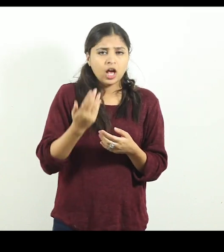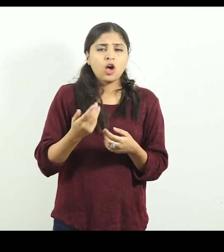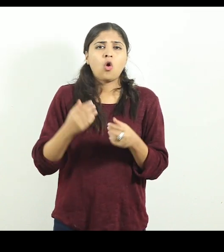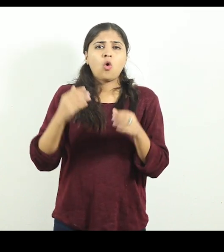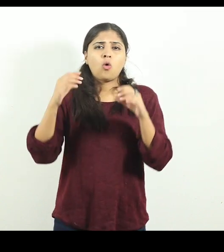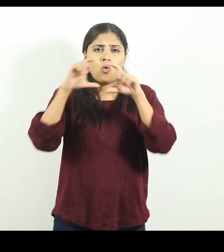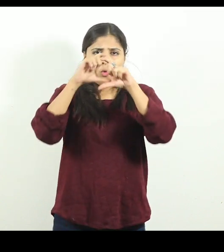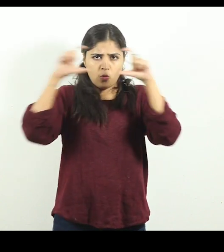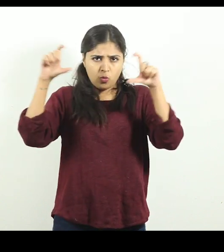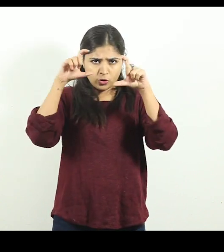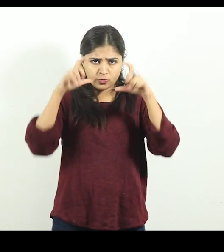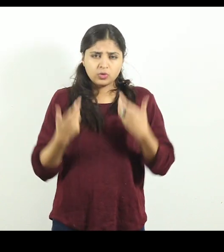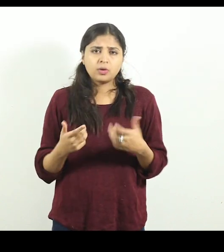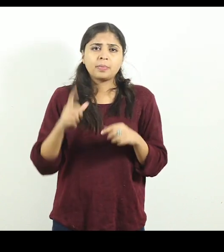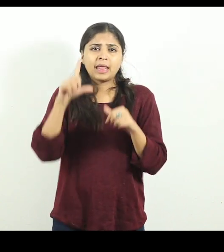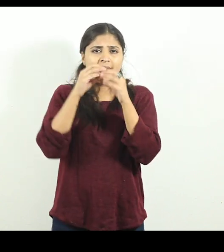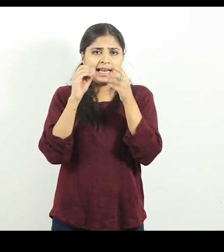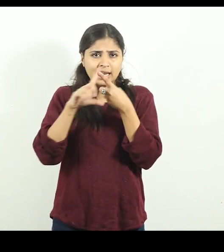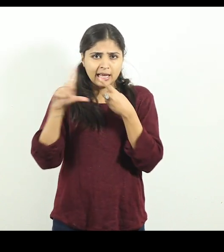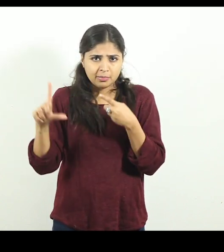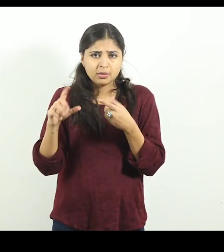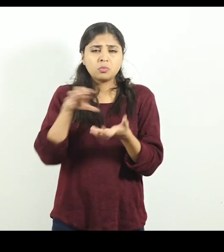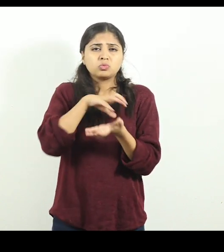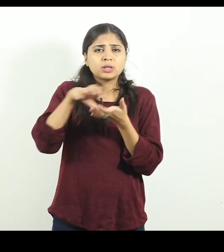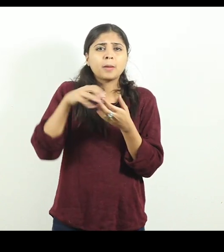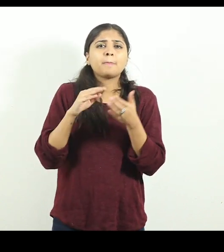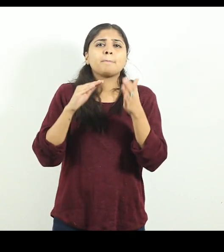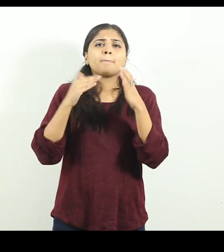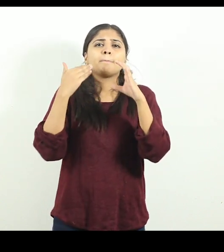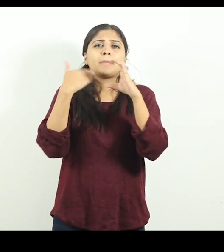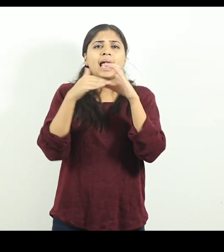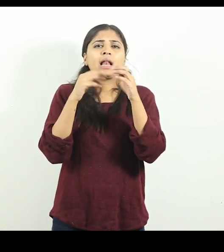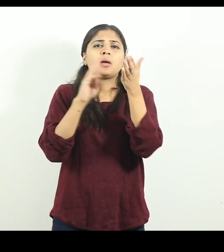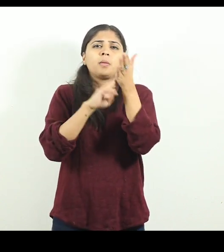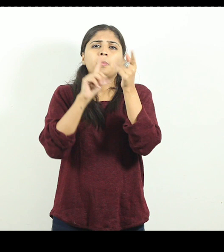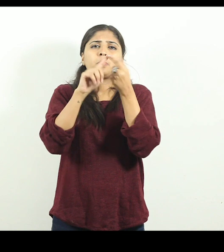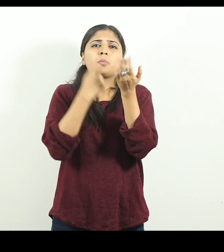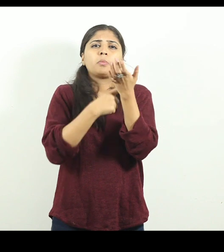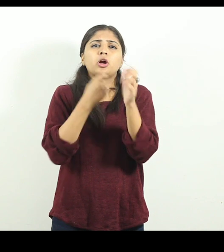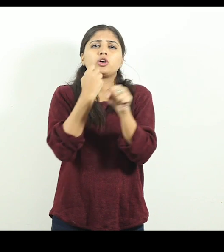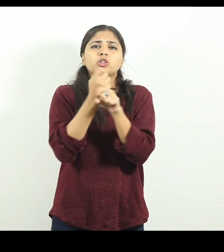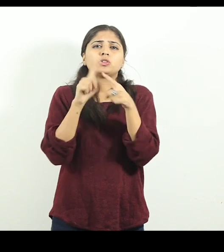envelopes, labels, and processing mail merges.